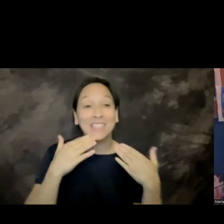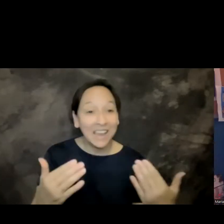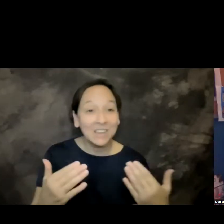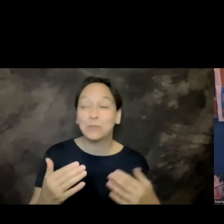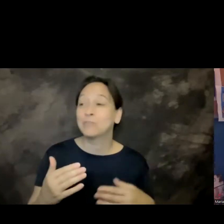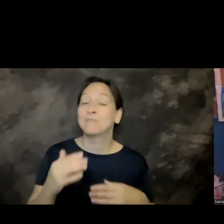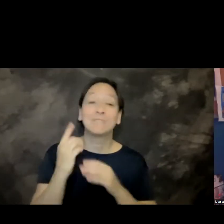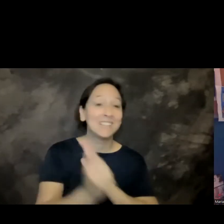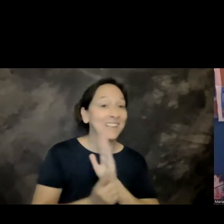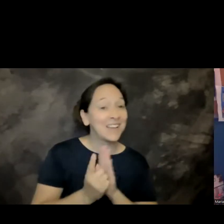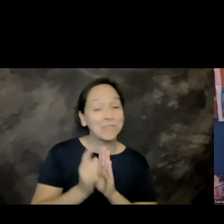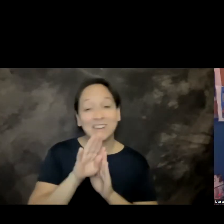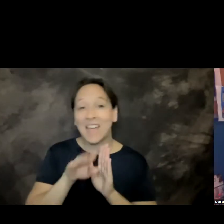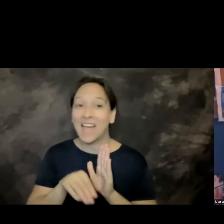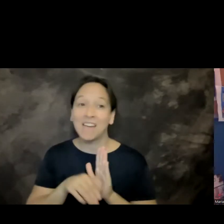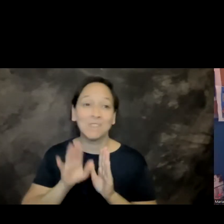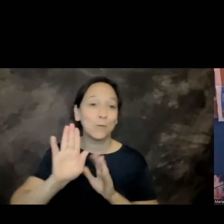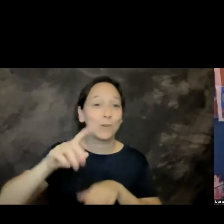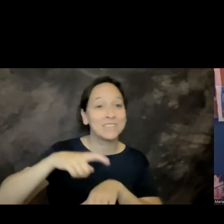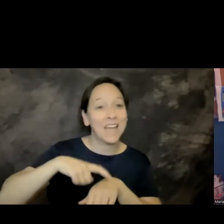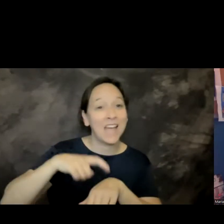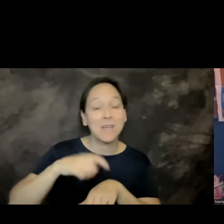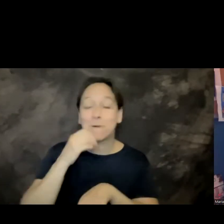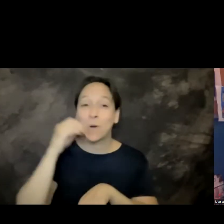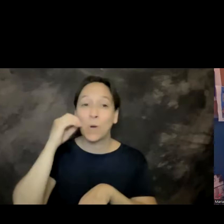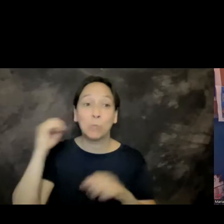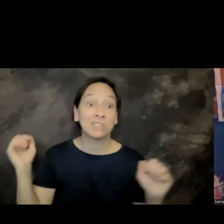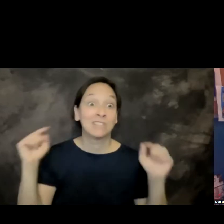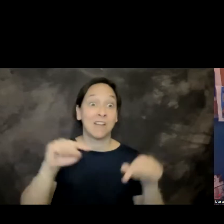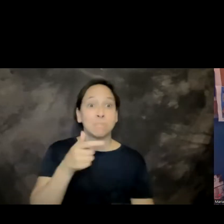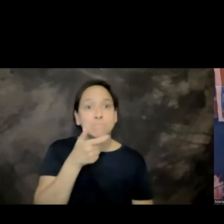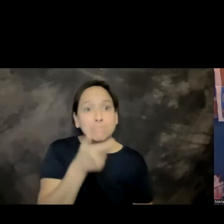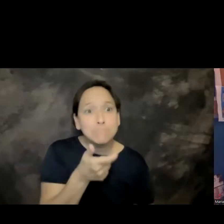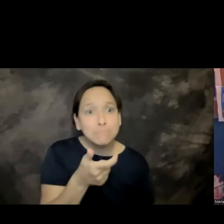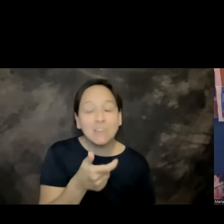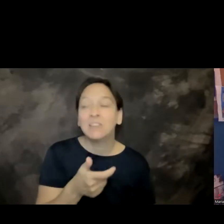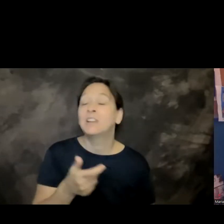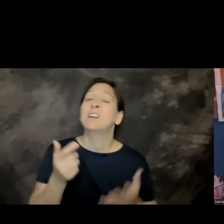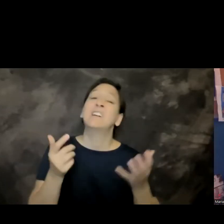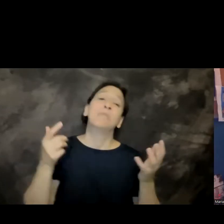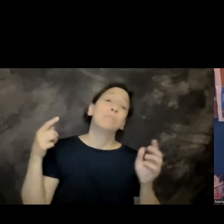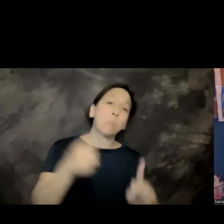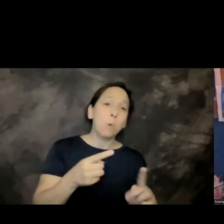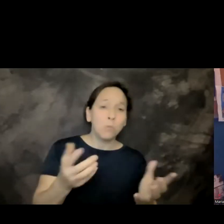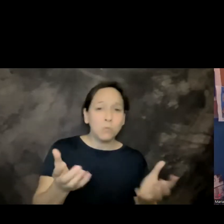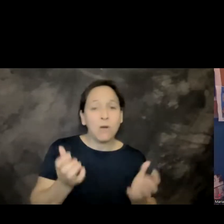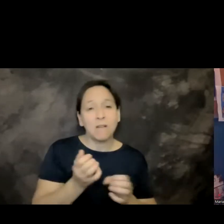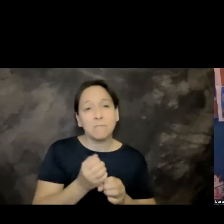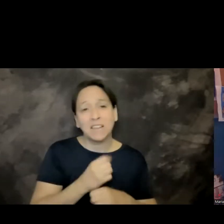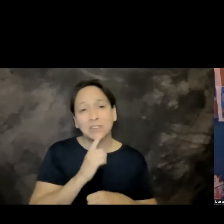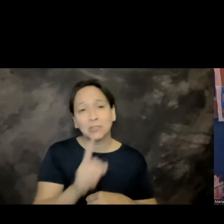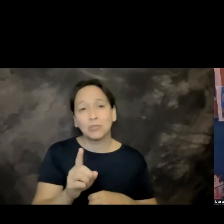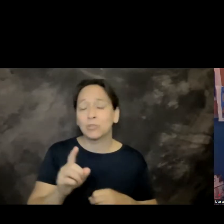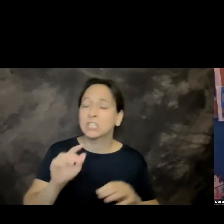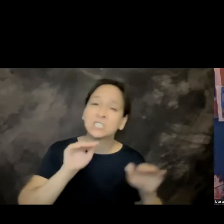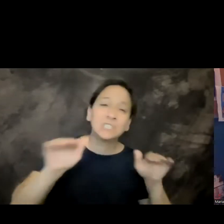We've been working really hard to ensure that not only are we ensuring that we can get every resident from point A to point B during the Orange